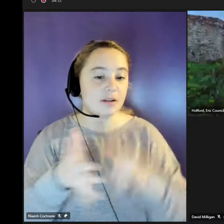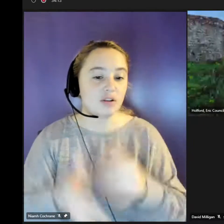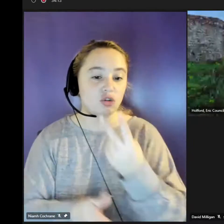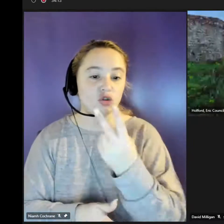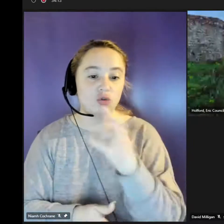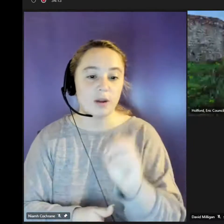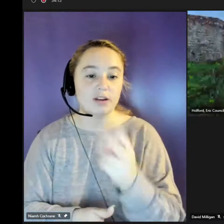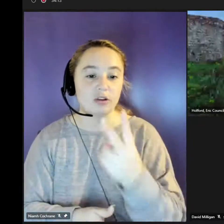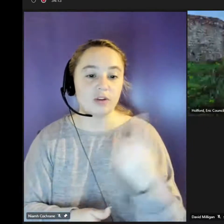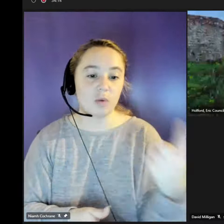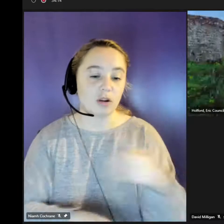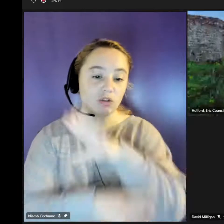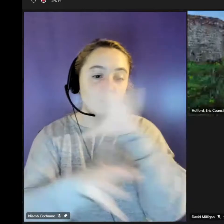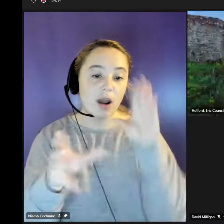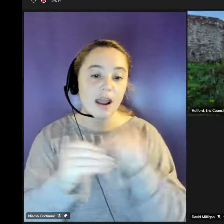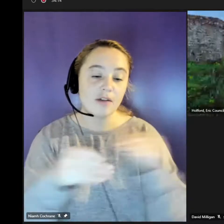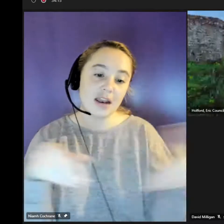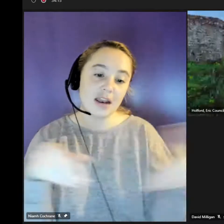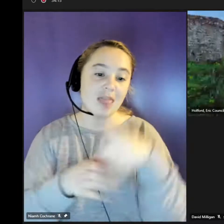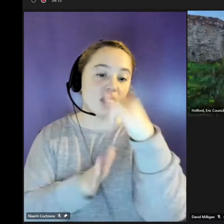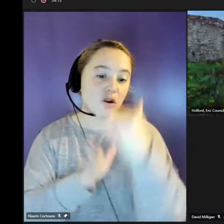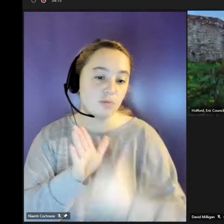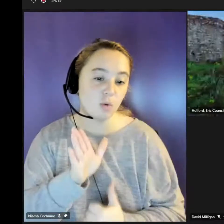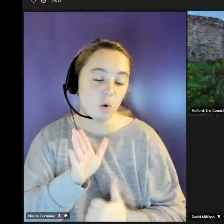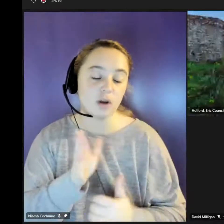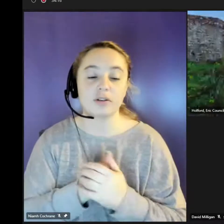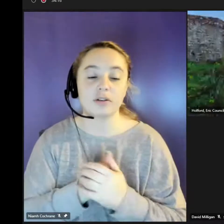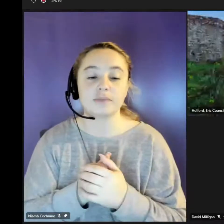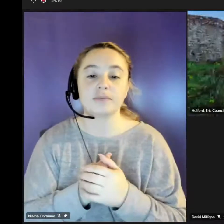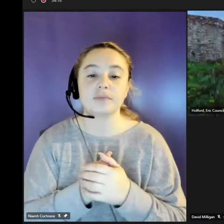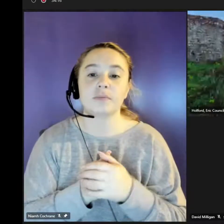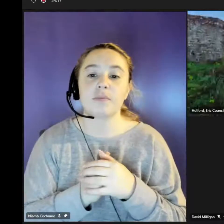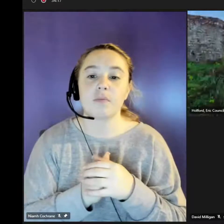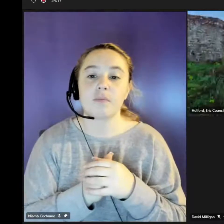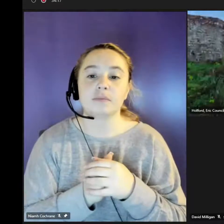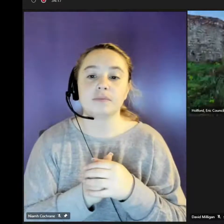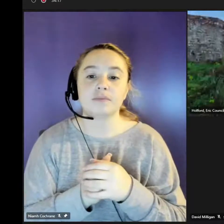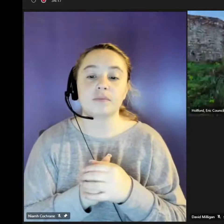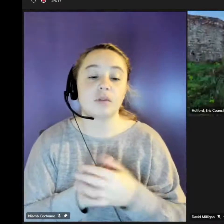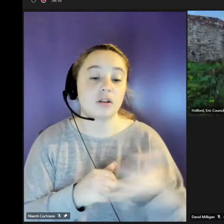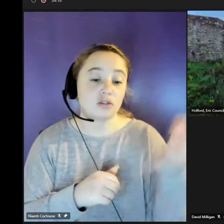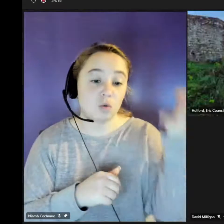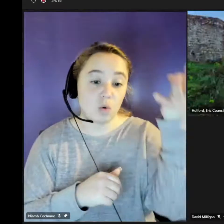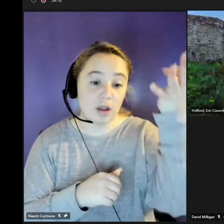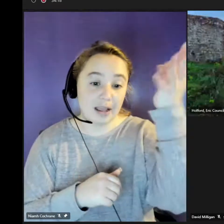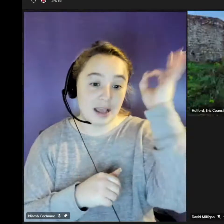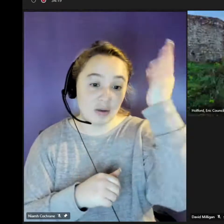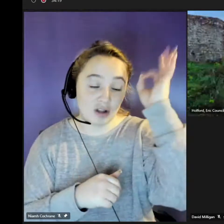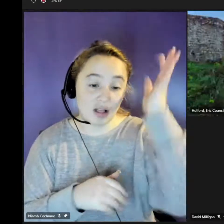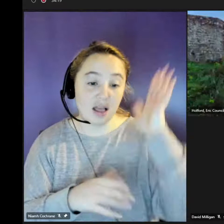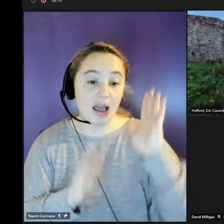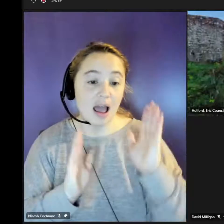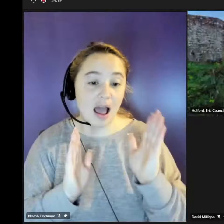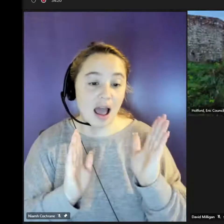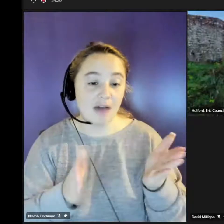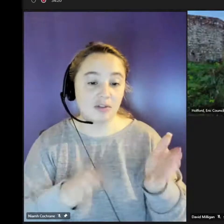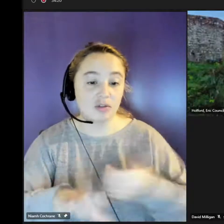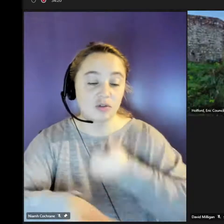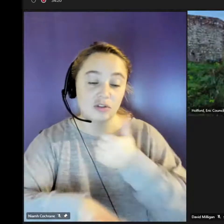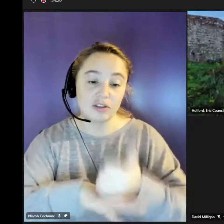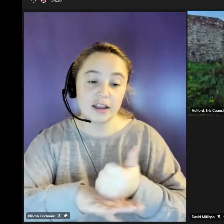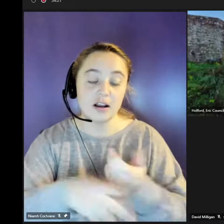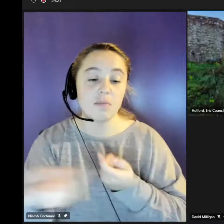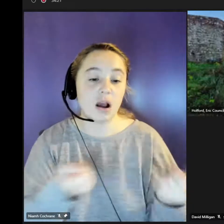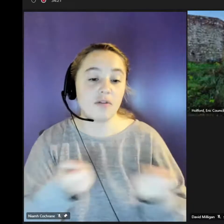all in the report. As you know, the Council has a requirement to have governance arrangements in place, and